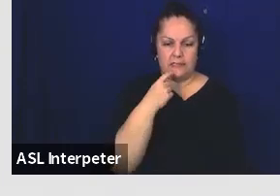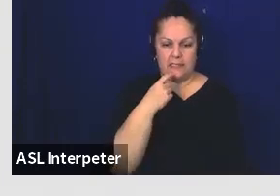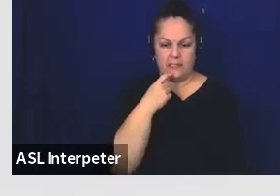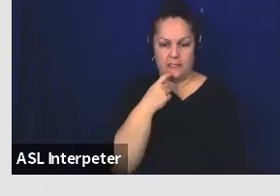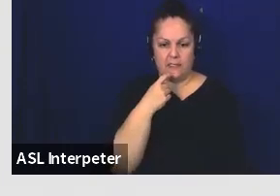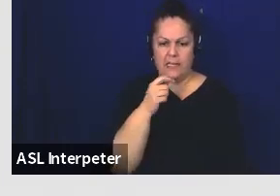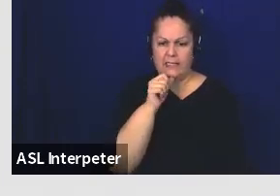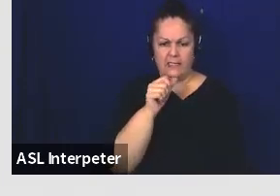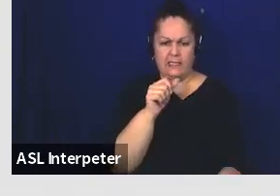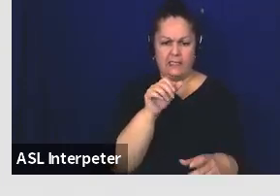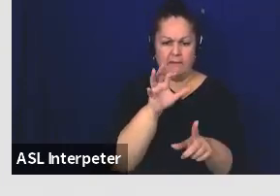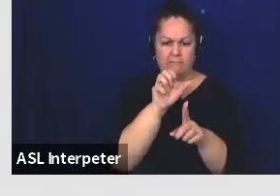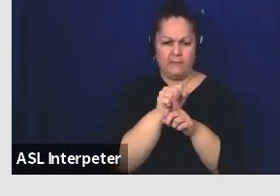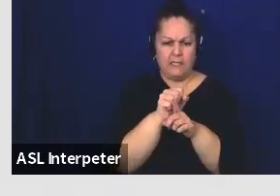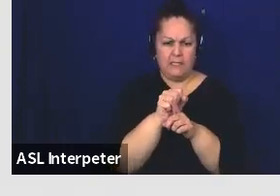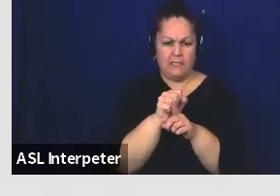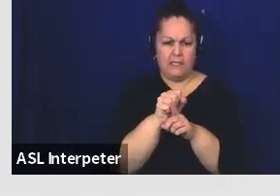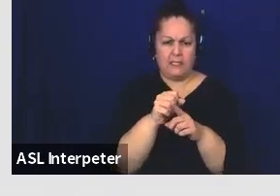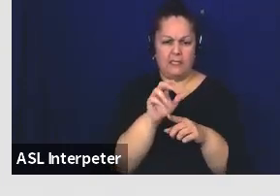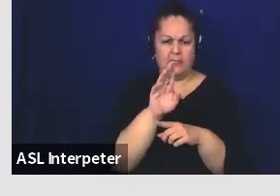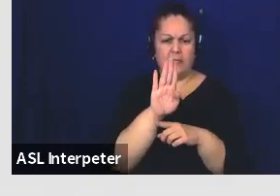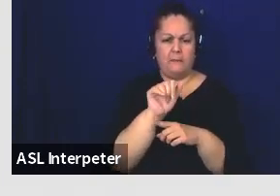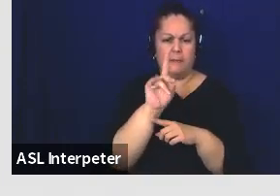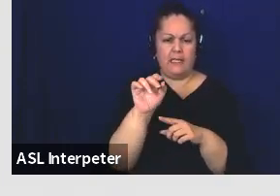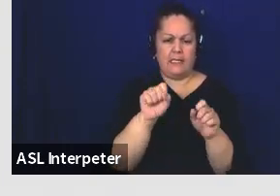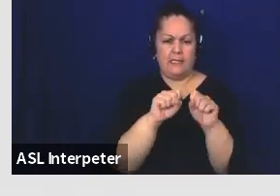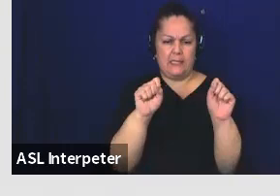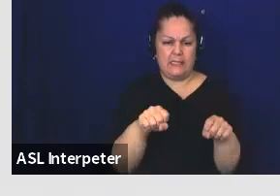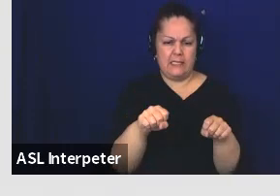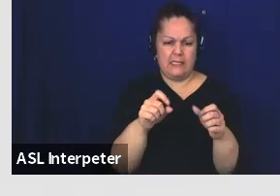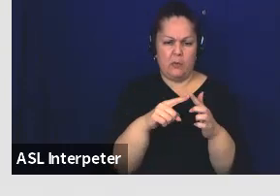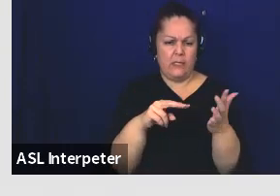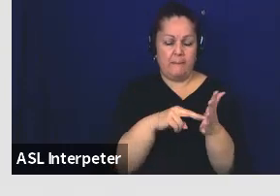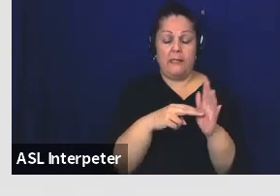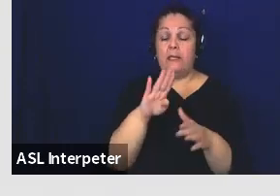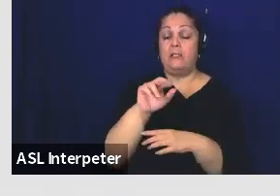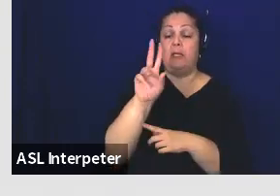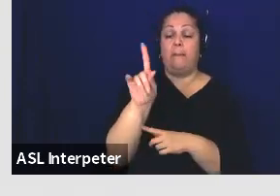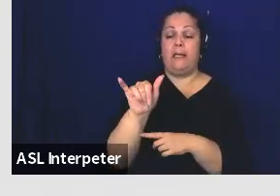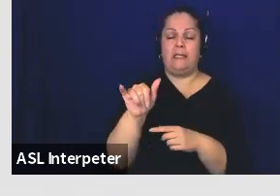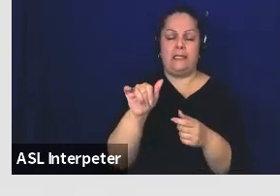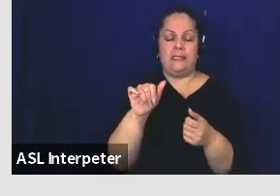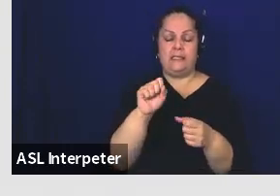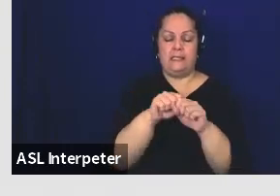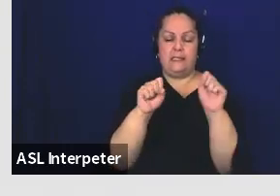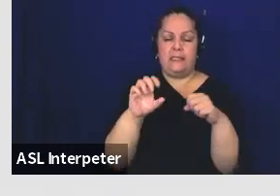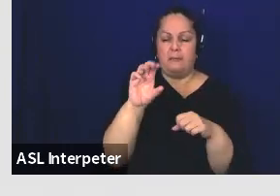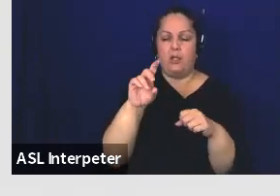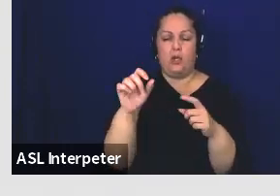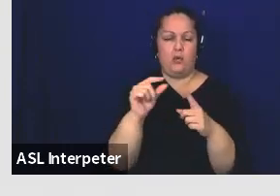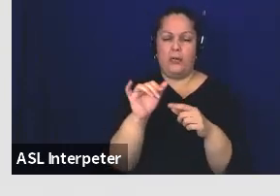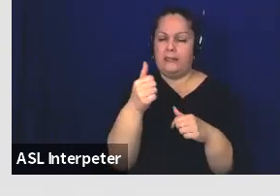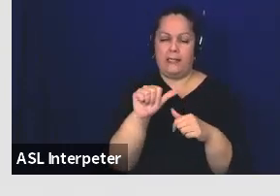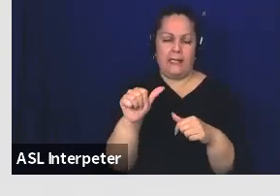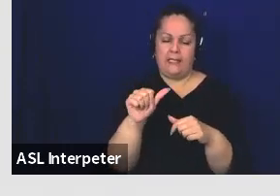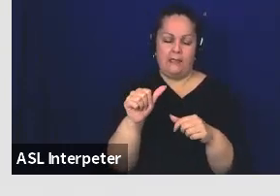quite catch that the buddy system code word on the first bullet on this page and what that means. So the buddy system code word is just like any other